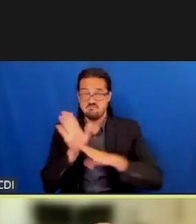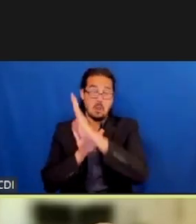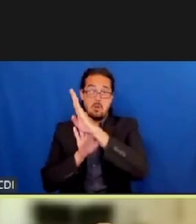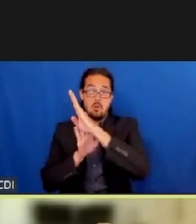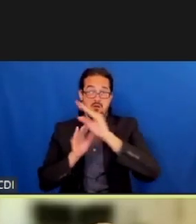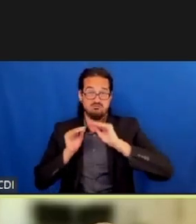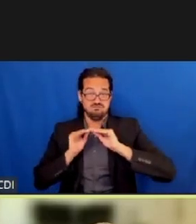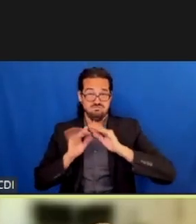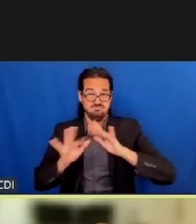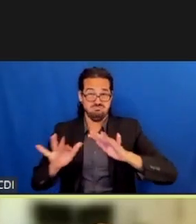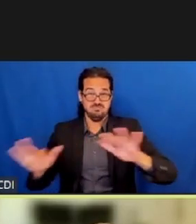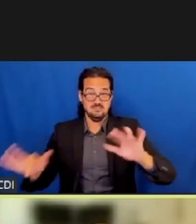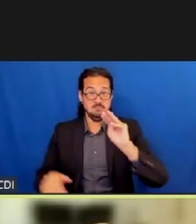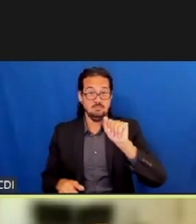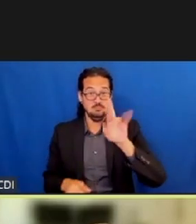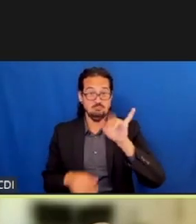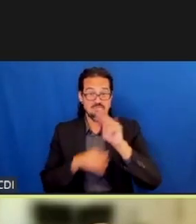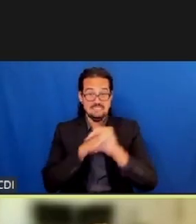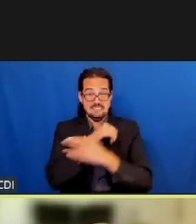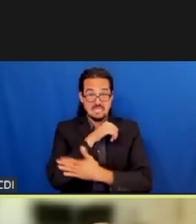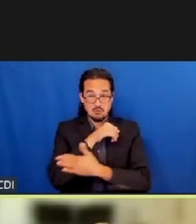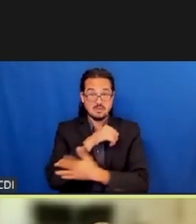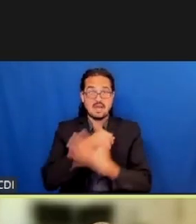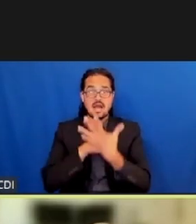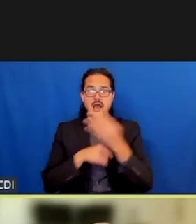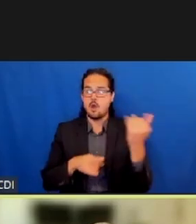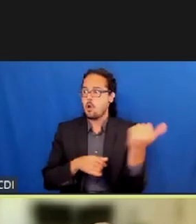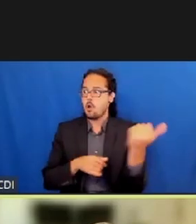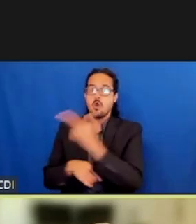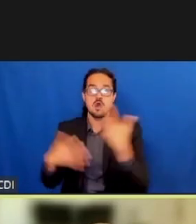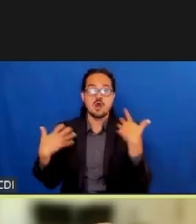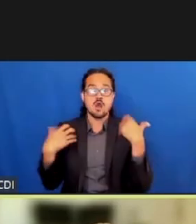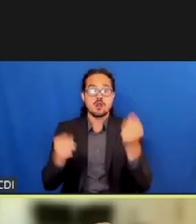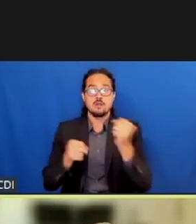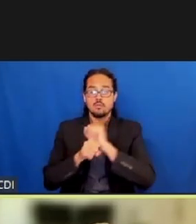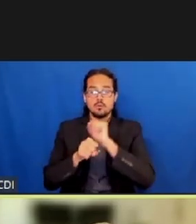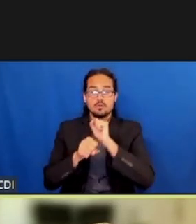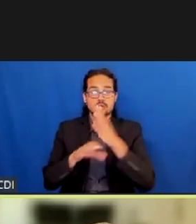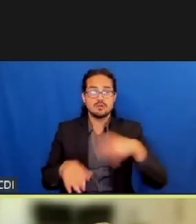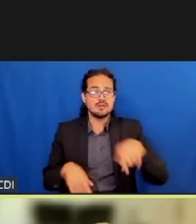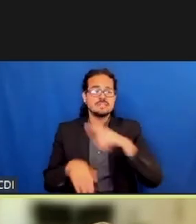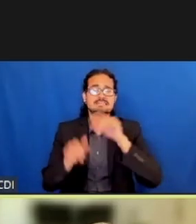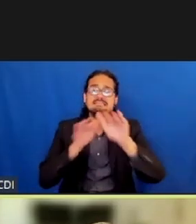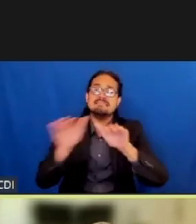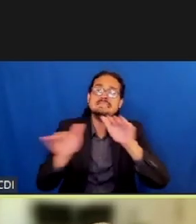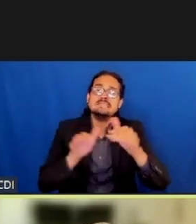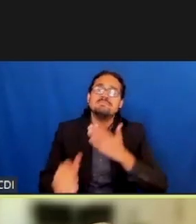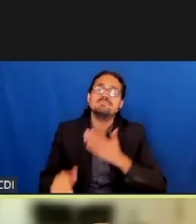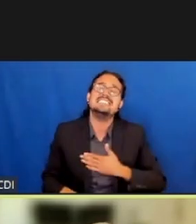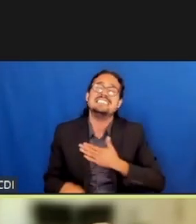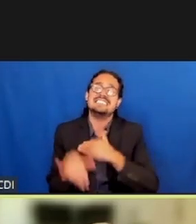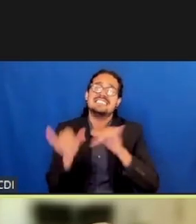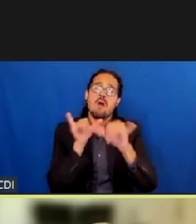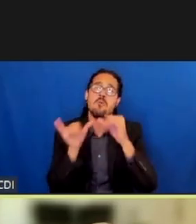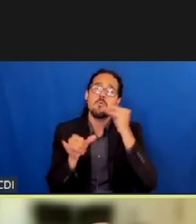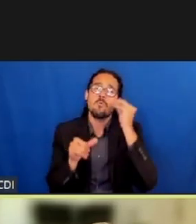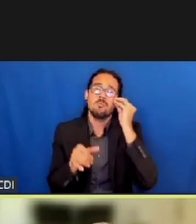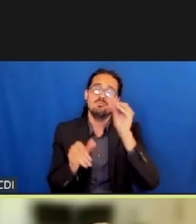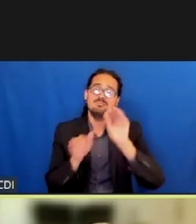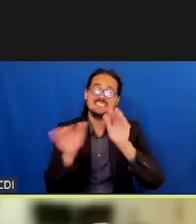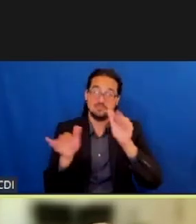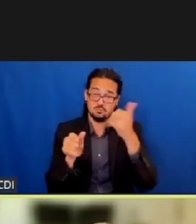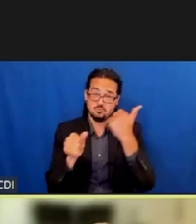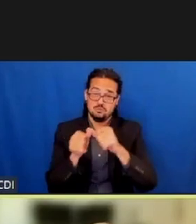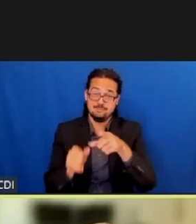workers asked all of us in the community, all of you in the community, to stem the tide, because only you could do this before the vaccine could really